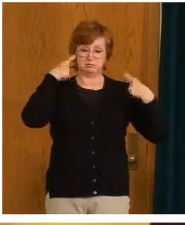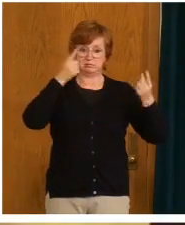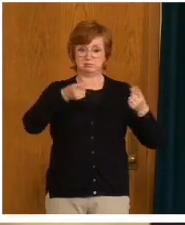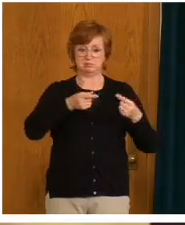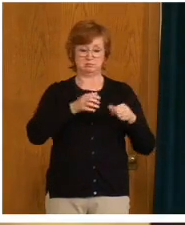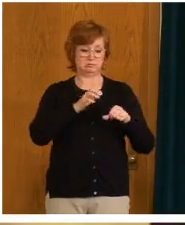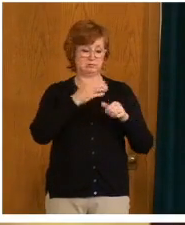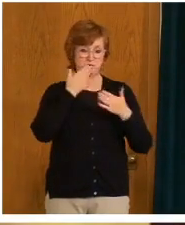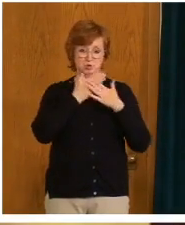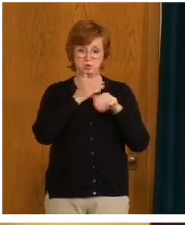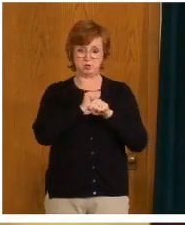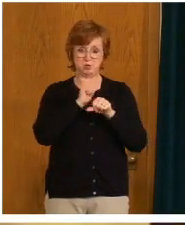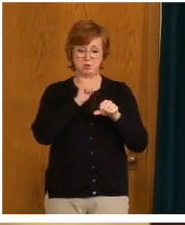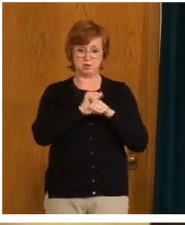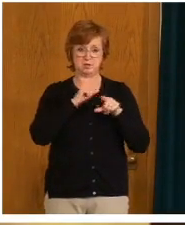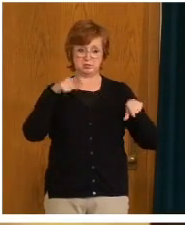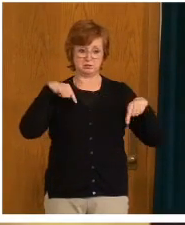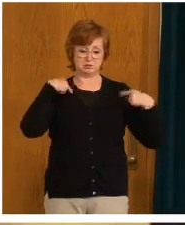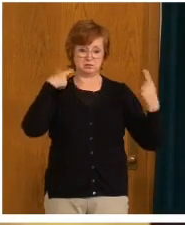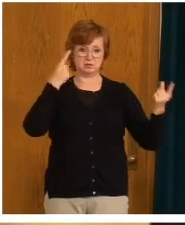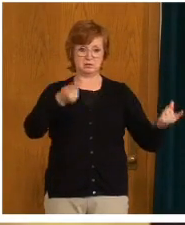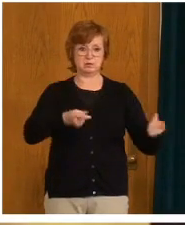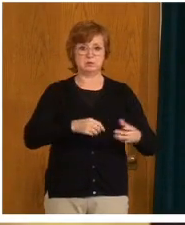year, and that they continue to make right here today.